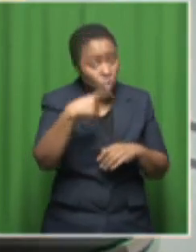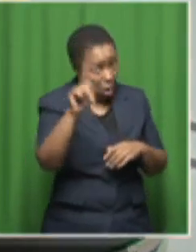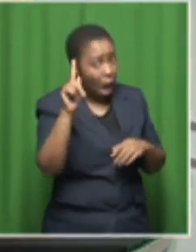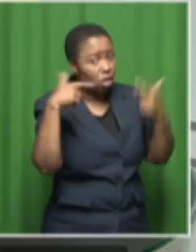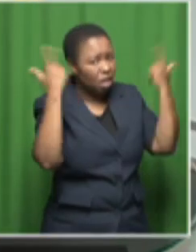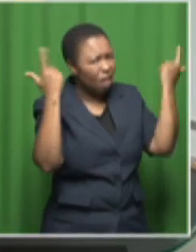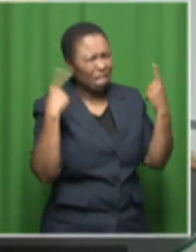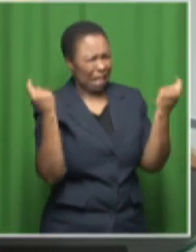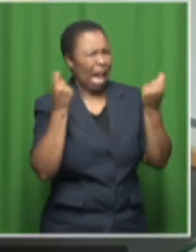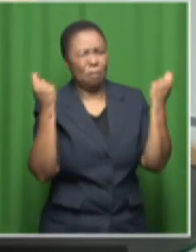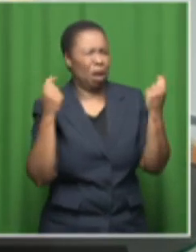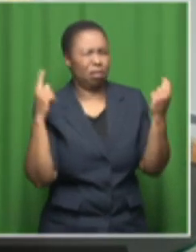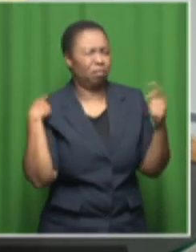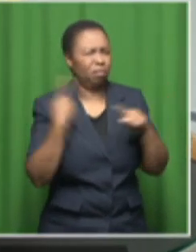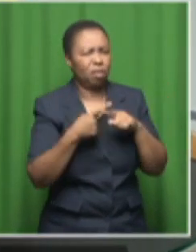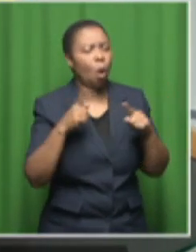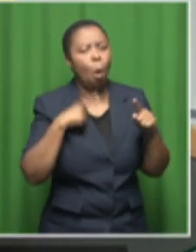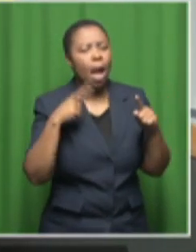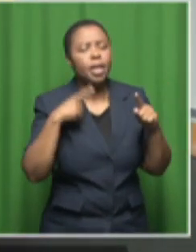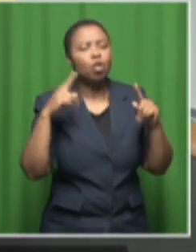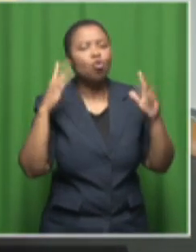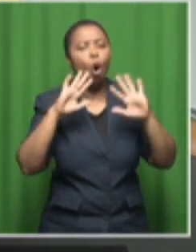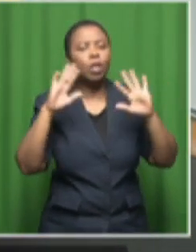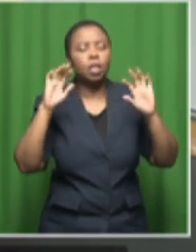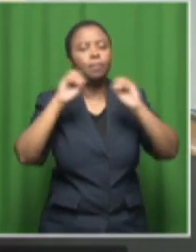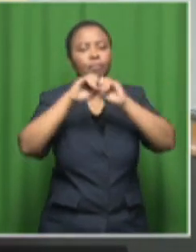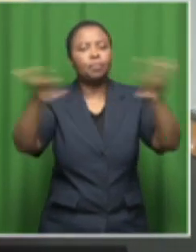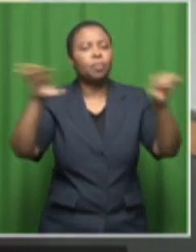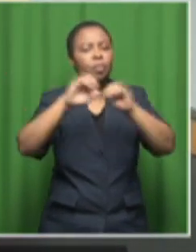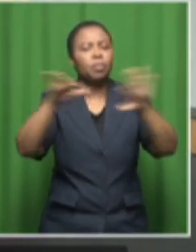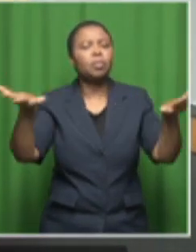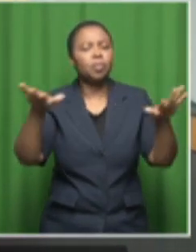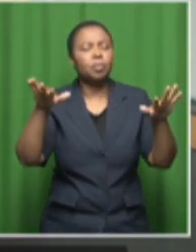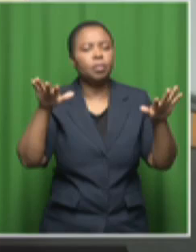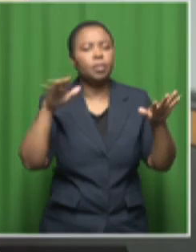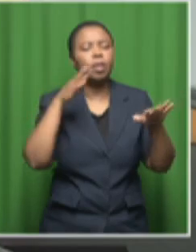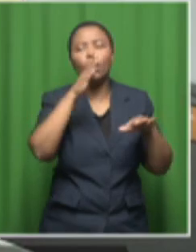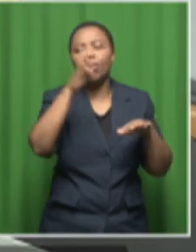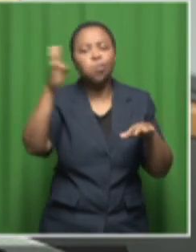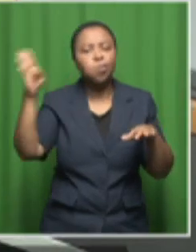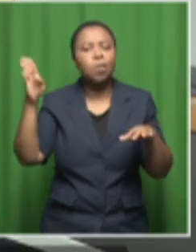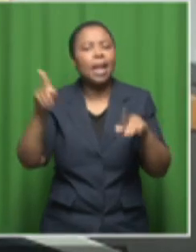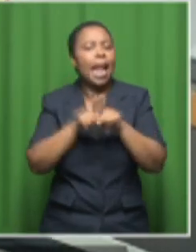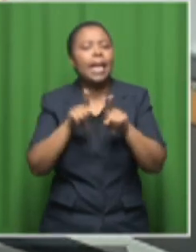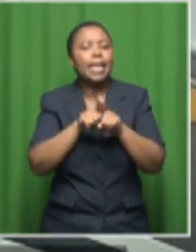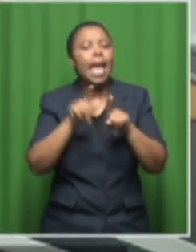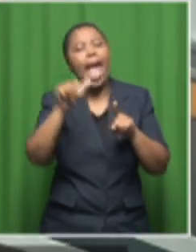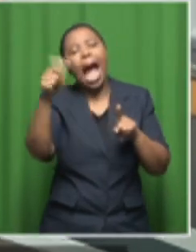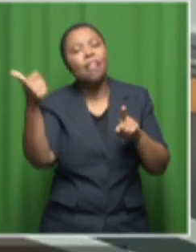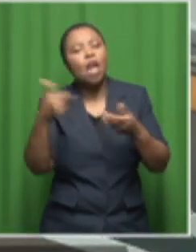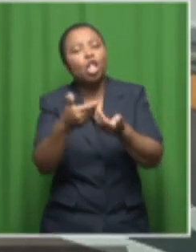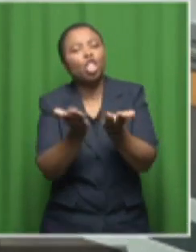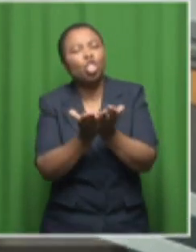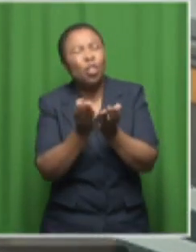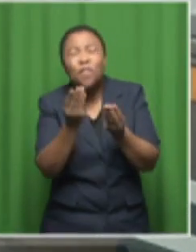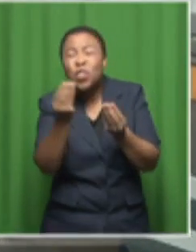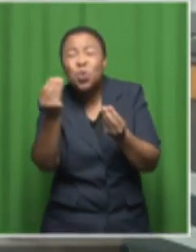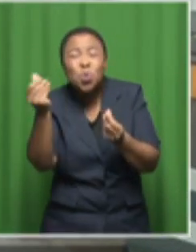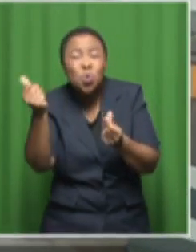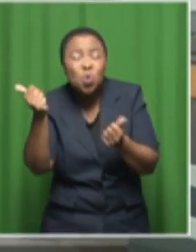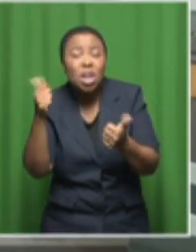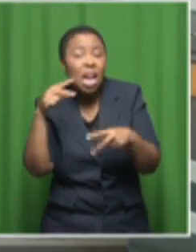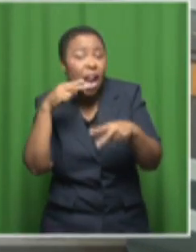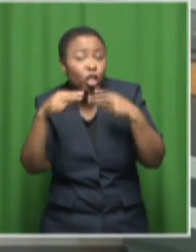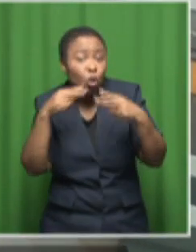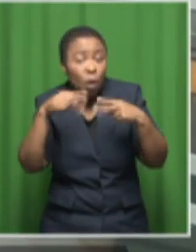not celebrated enough because it's not commercialized enough like any other dishes. Because you can't, there's a very few restaurants here